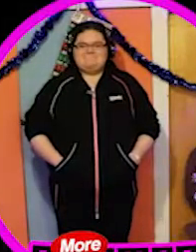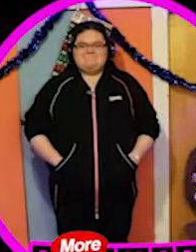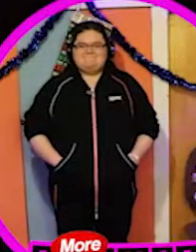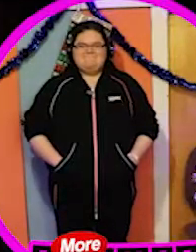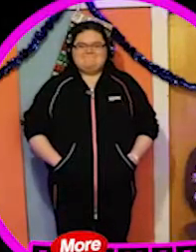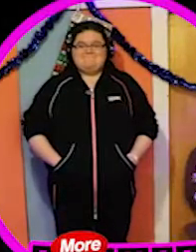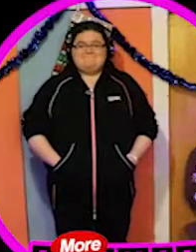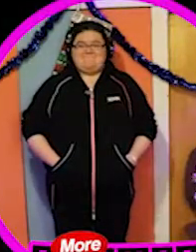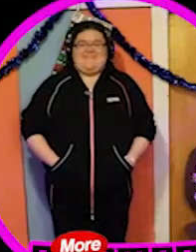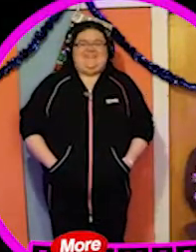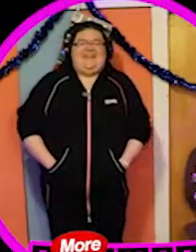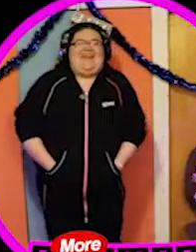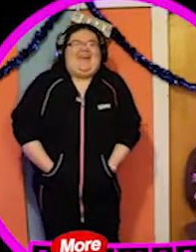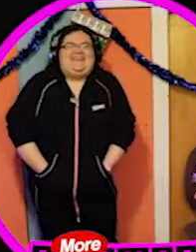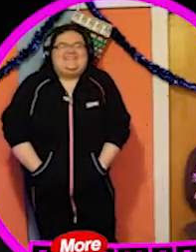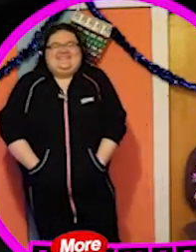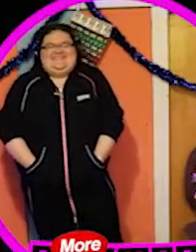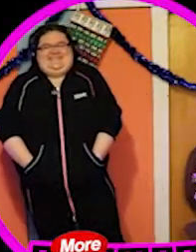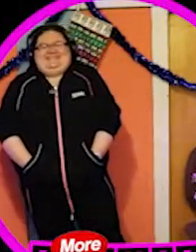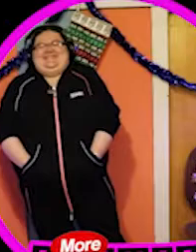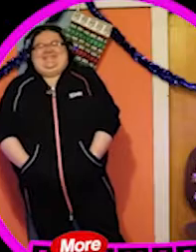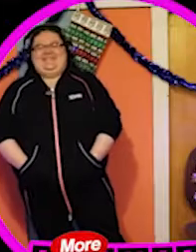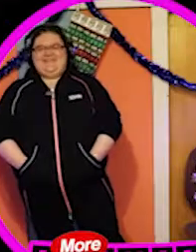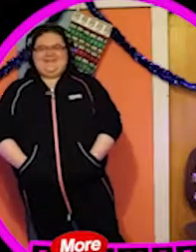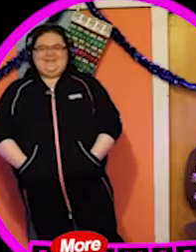is bullying me. Can everyone stop getting shot?